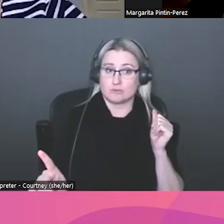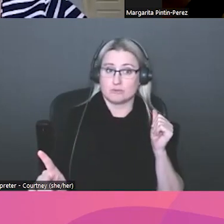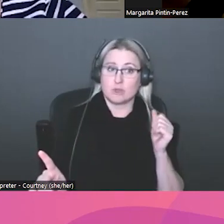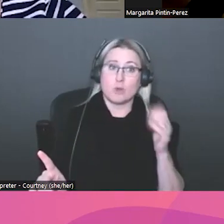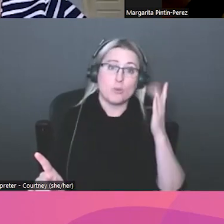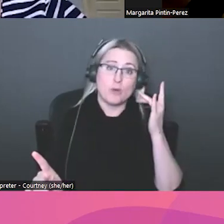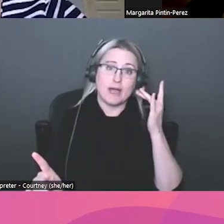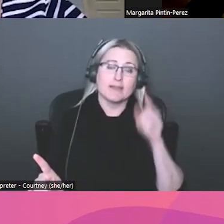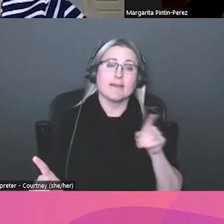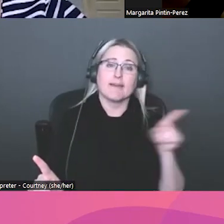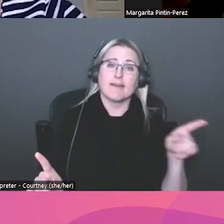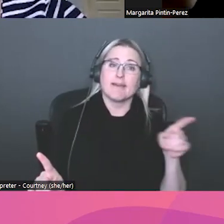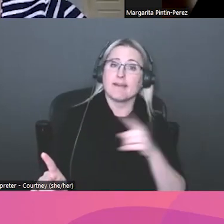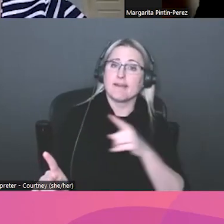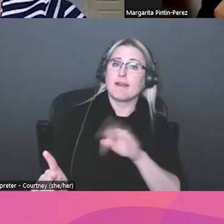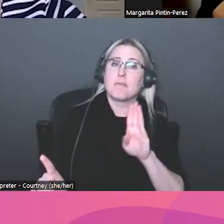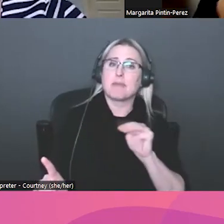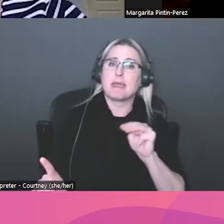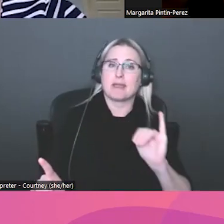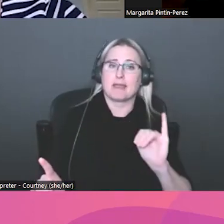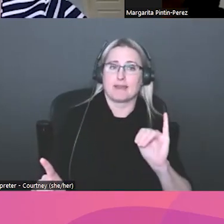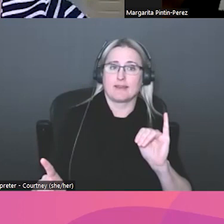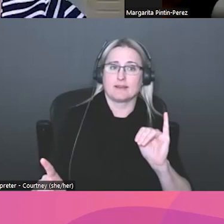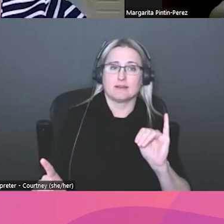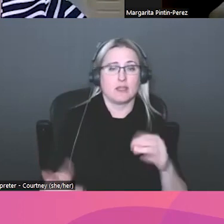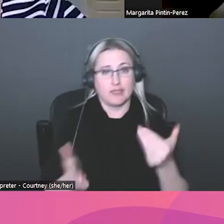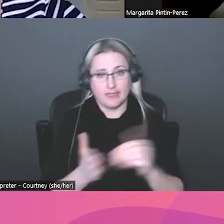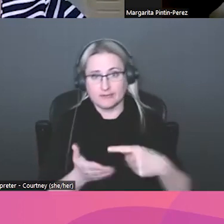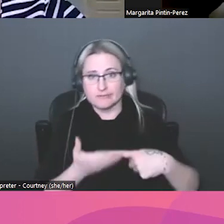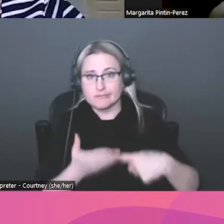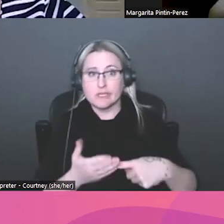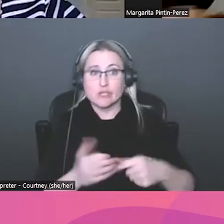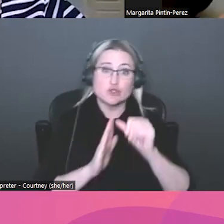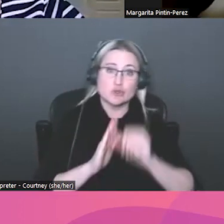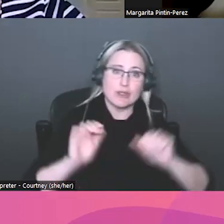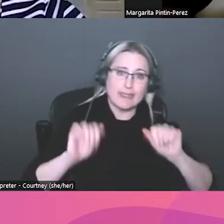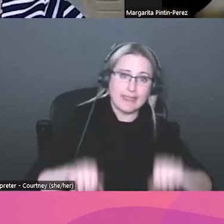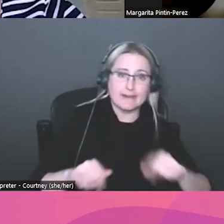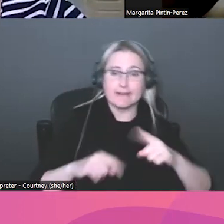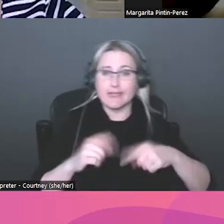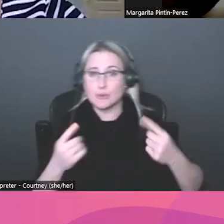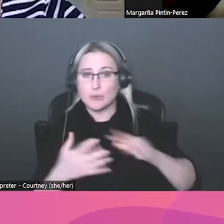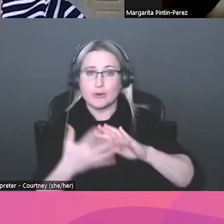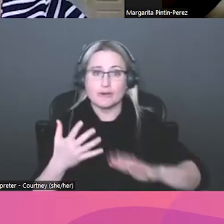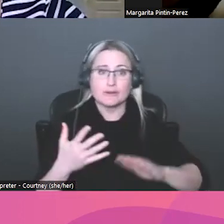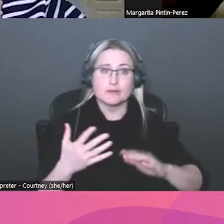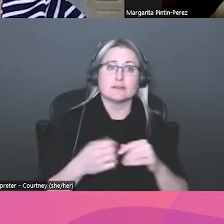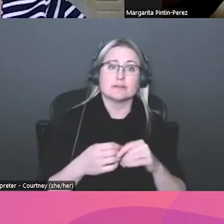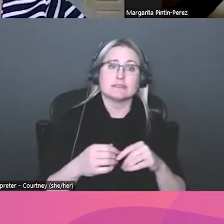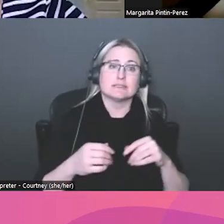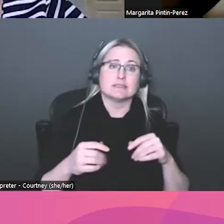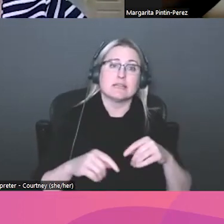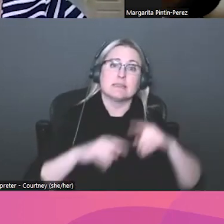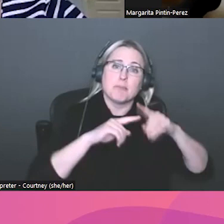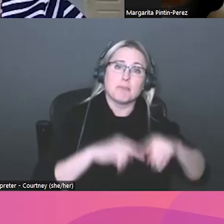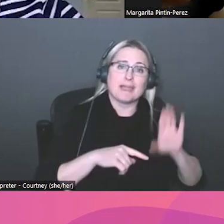of what the reality of their BMI. And there's a whole discussion around what surgeries can take place in a clinical setting based on